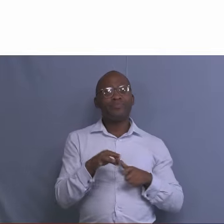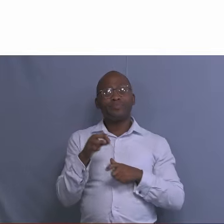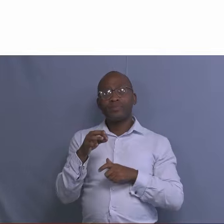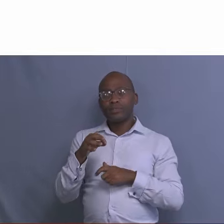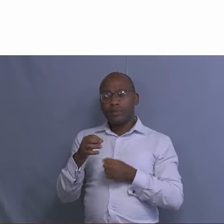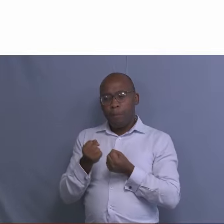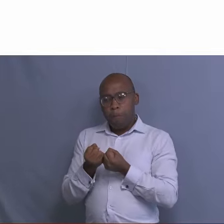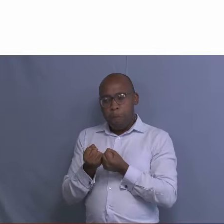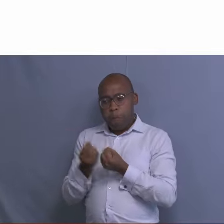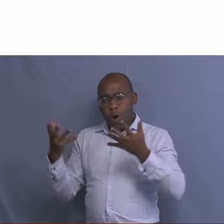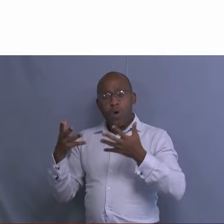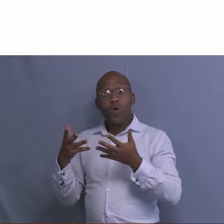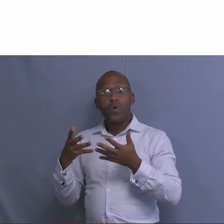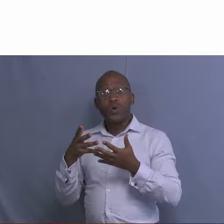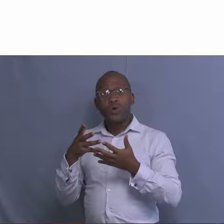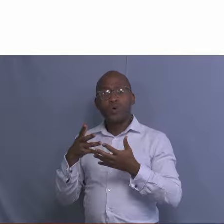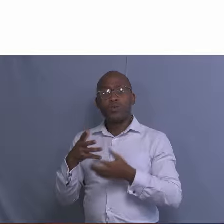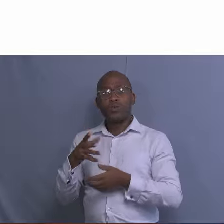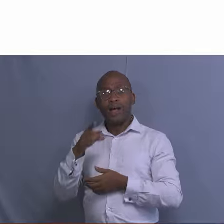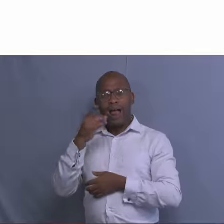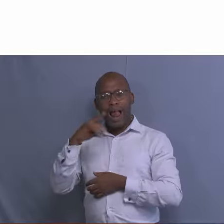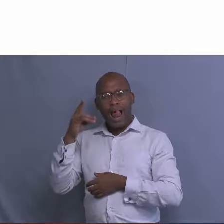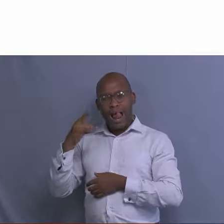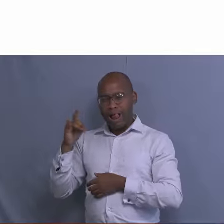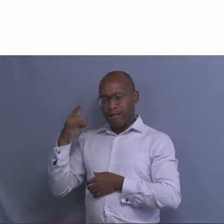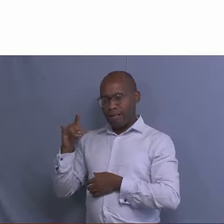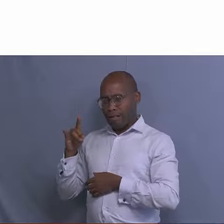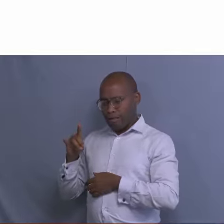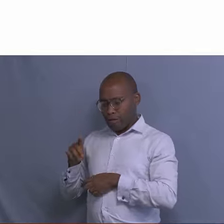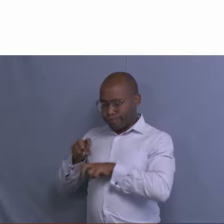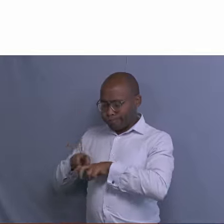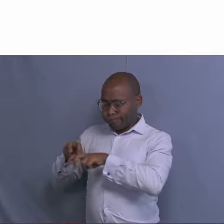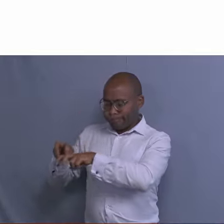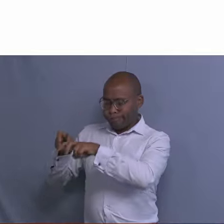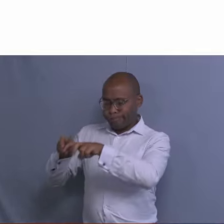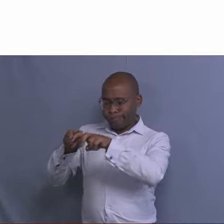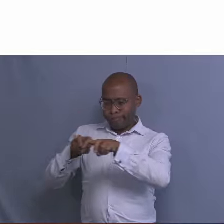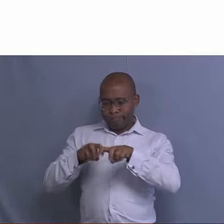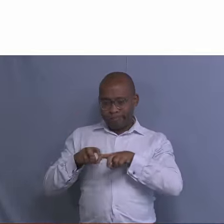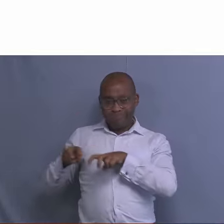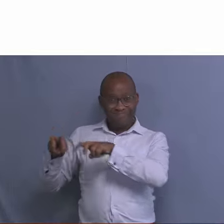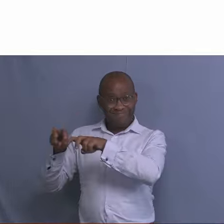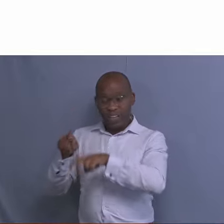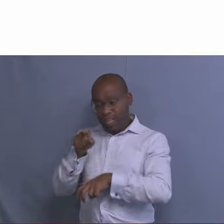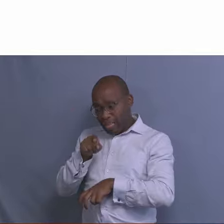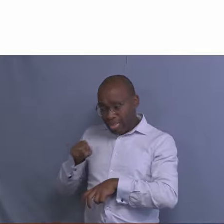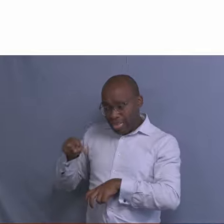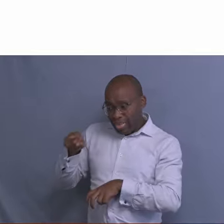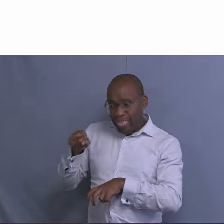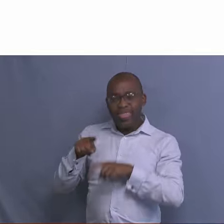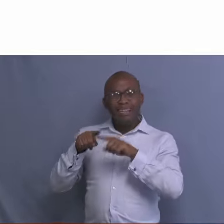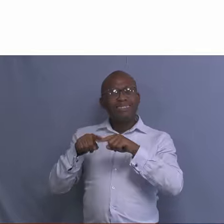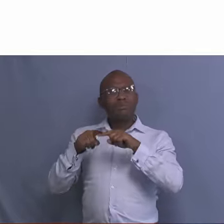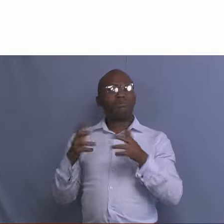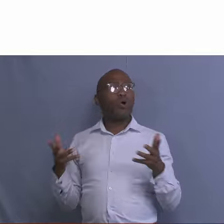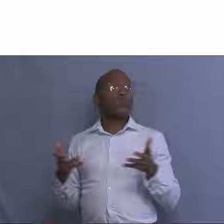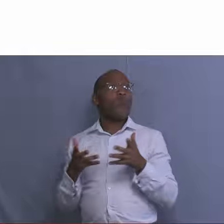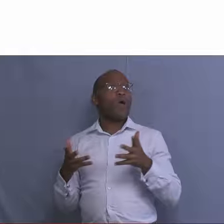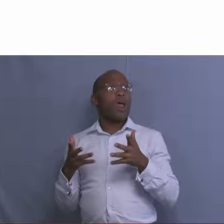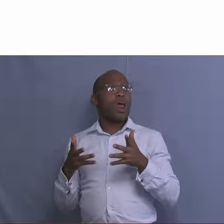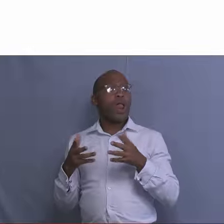this regard, the animals mainly depend on a natural veldt which is fenced. So you fence a very